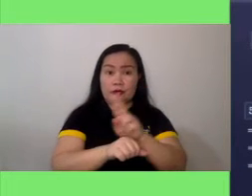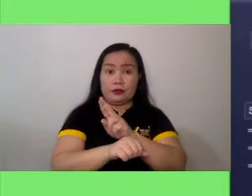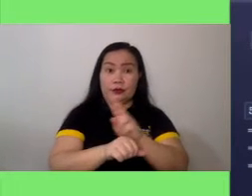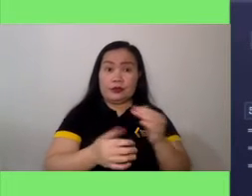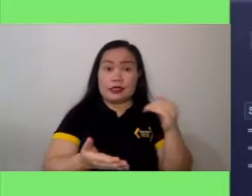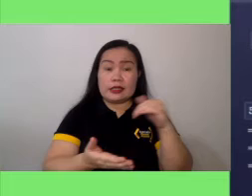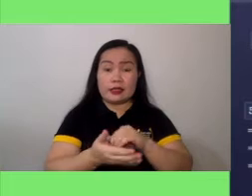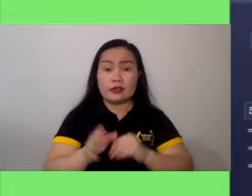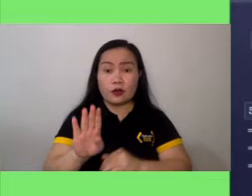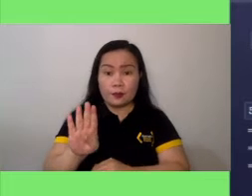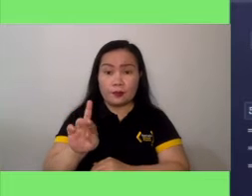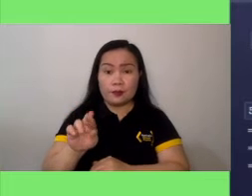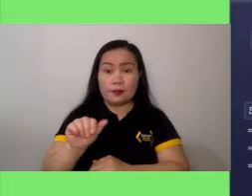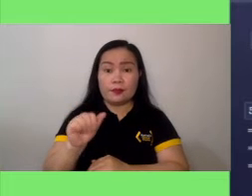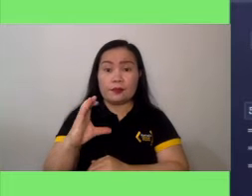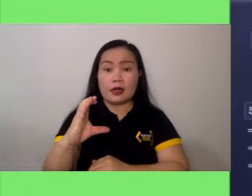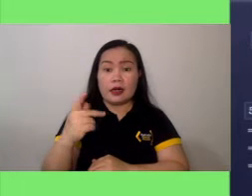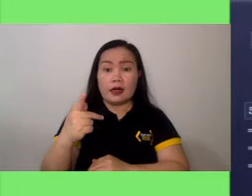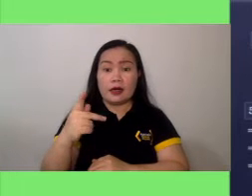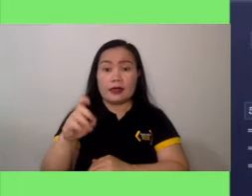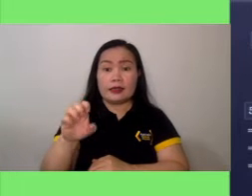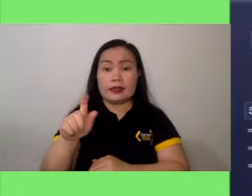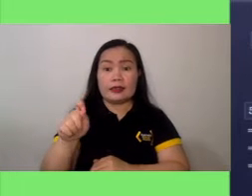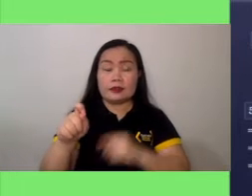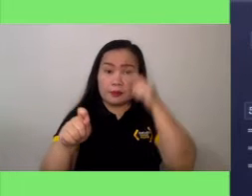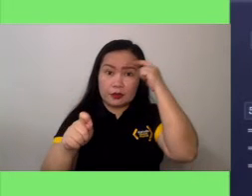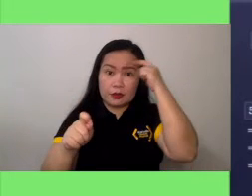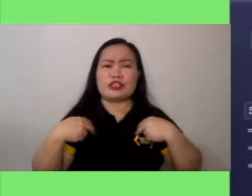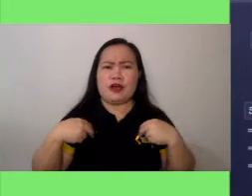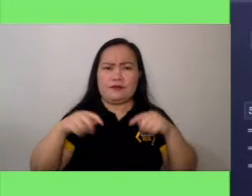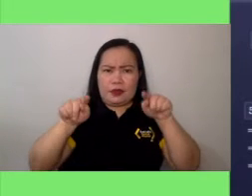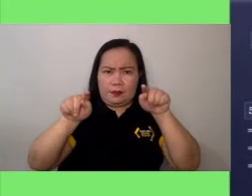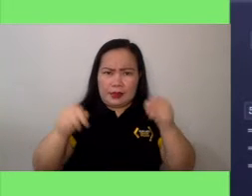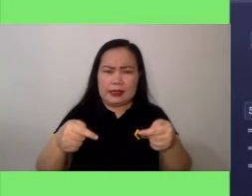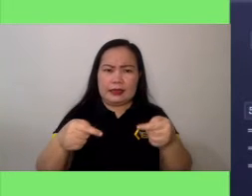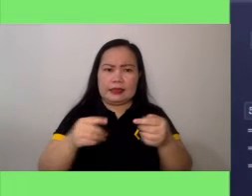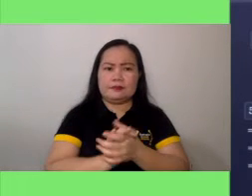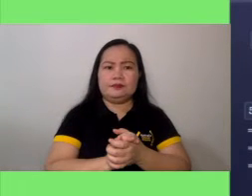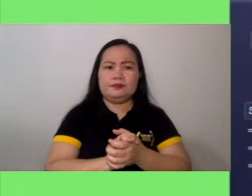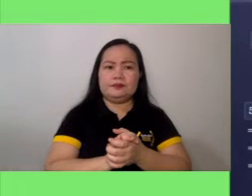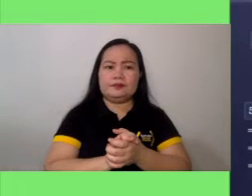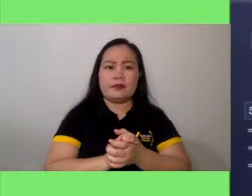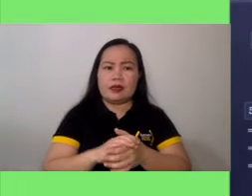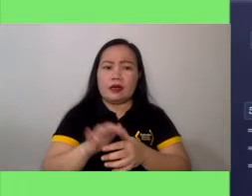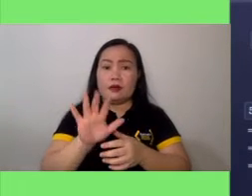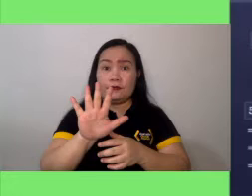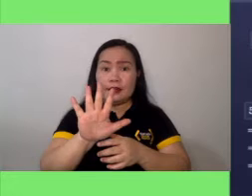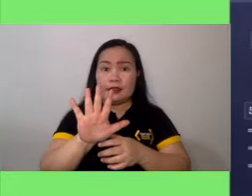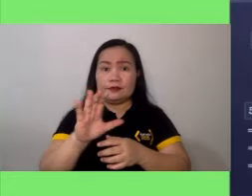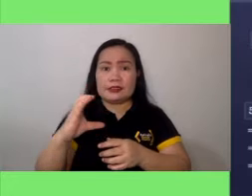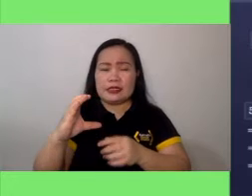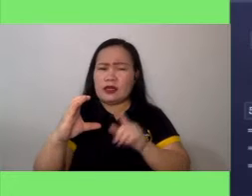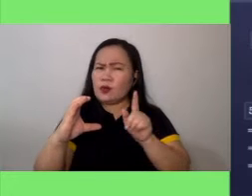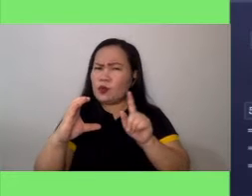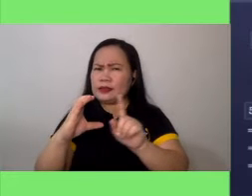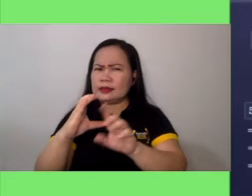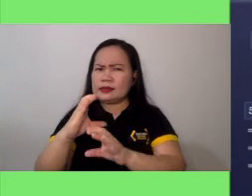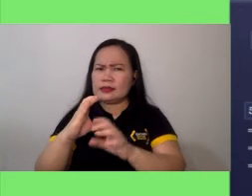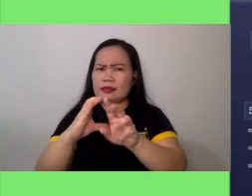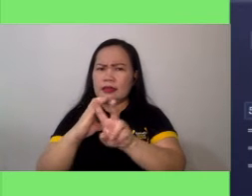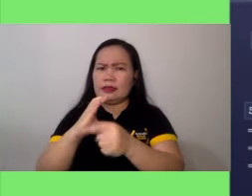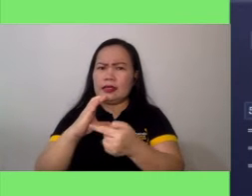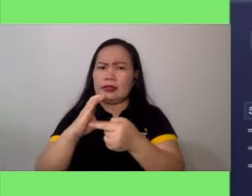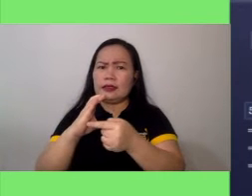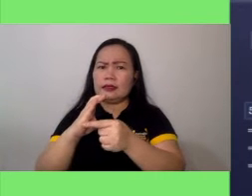I also use brackets here kasi ang meron na tayong parenthesis. Okay? And then, minus 5 times C, what is